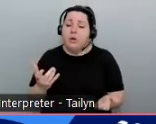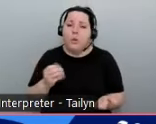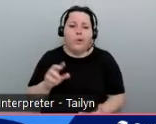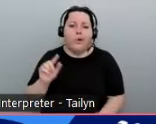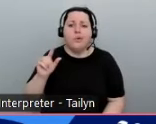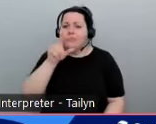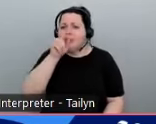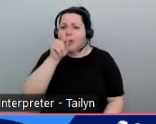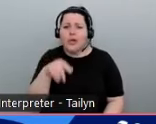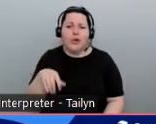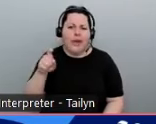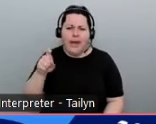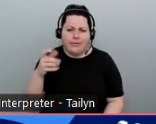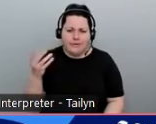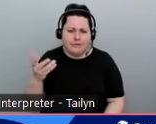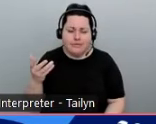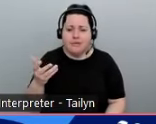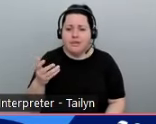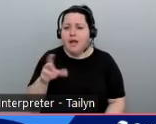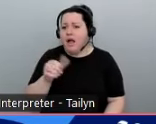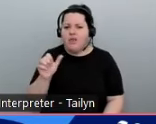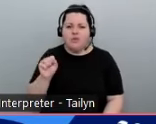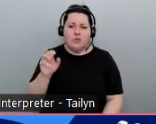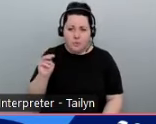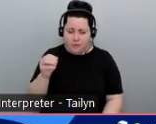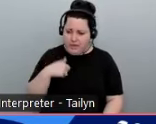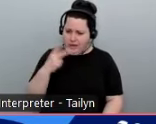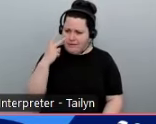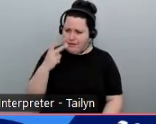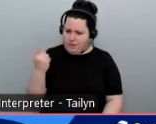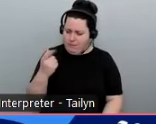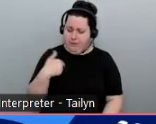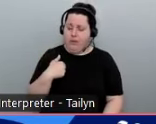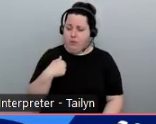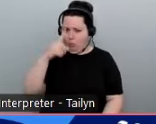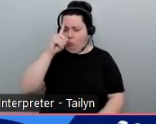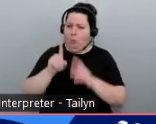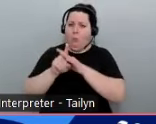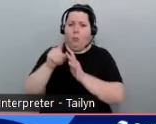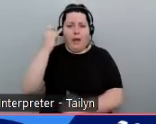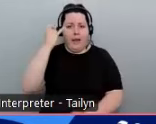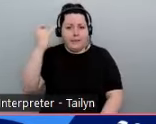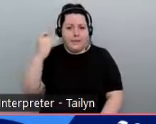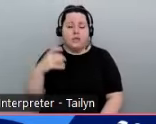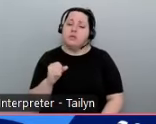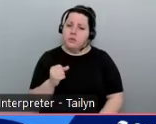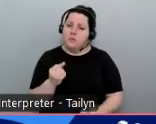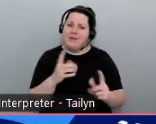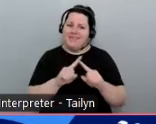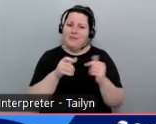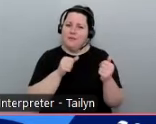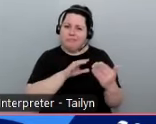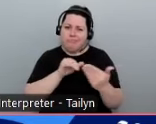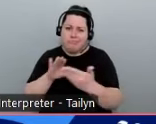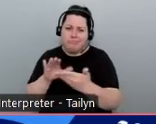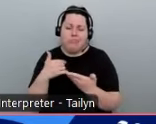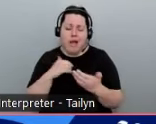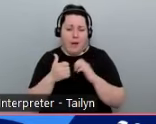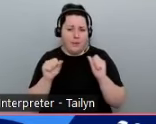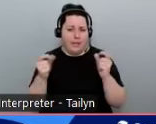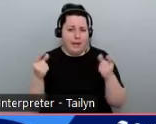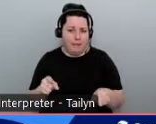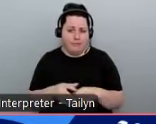or X or other social media that sort of sparked something. So I think there's a lot of different ways to get it done. And